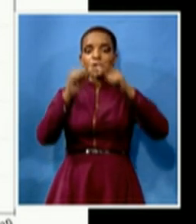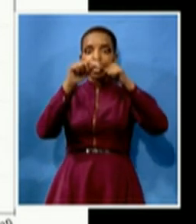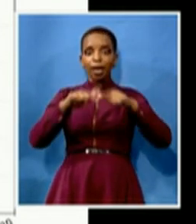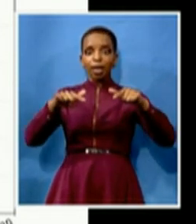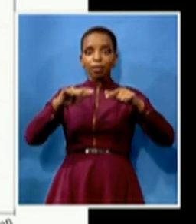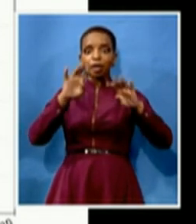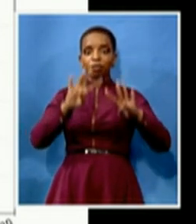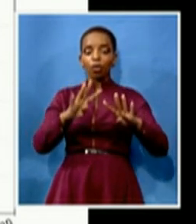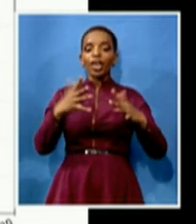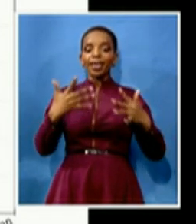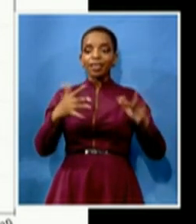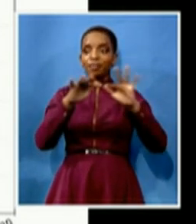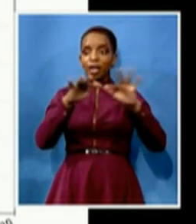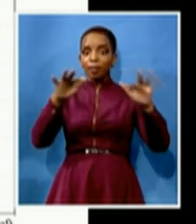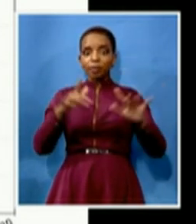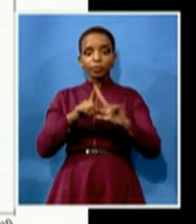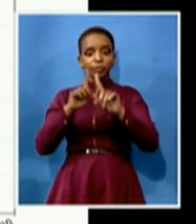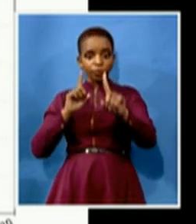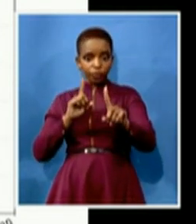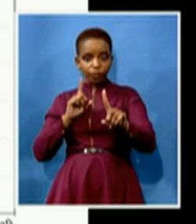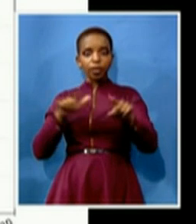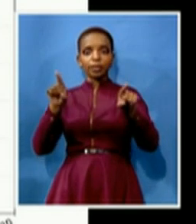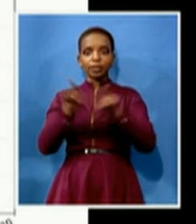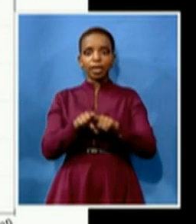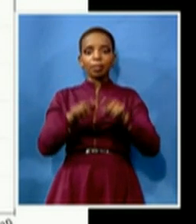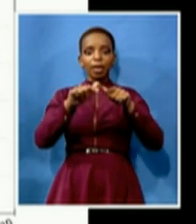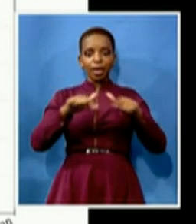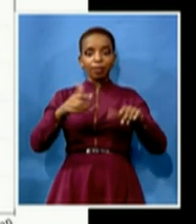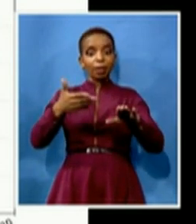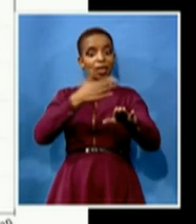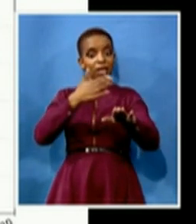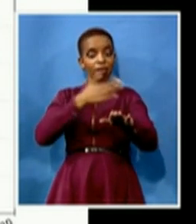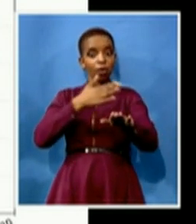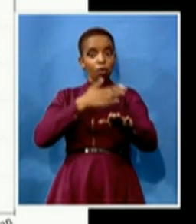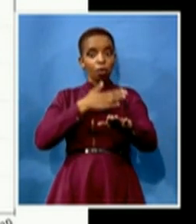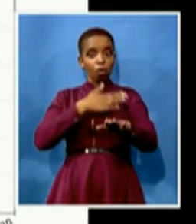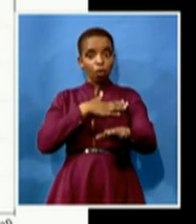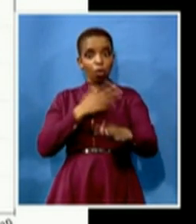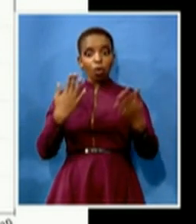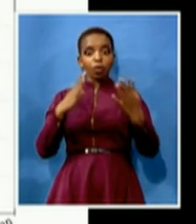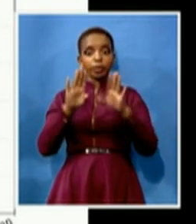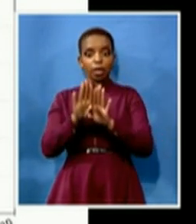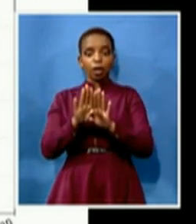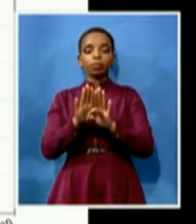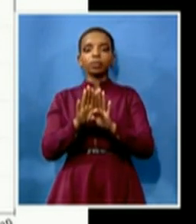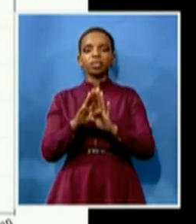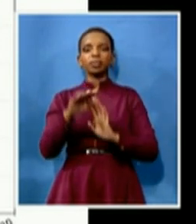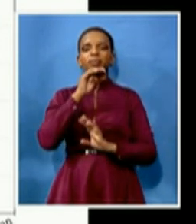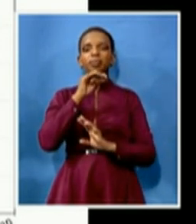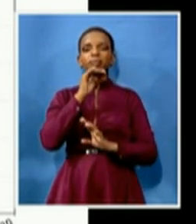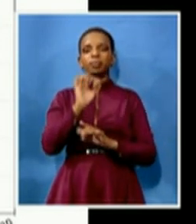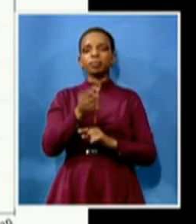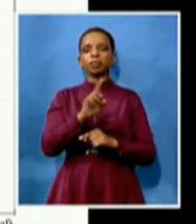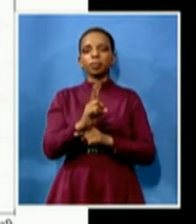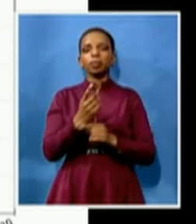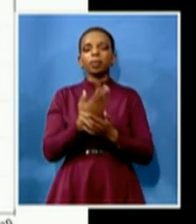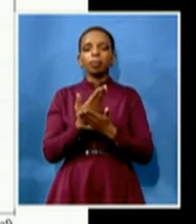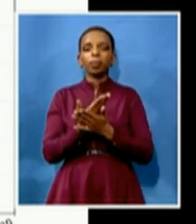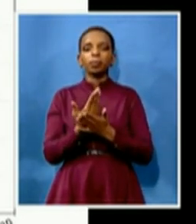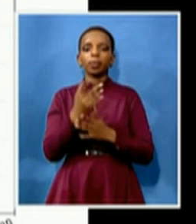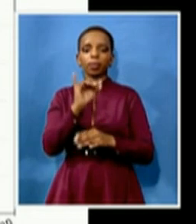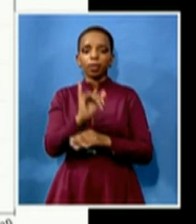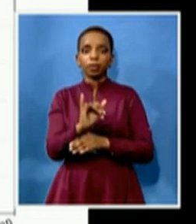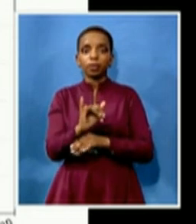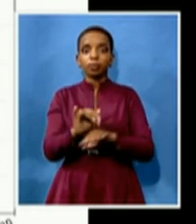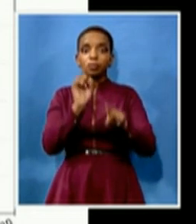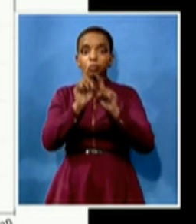as before lockdown. Meaning that it seems evident, or there's a hint from the data, that the population seems to be